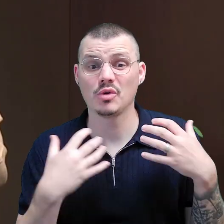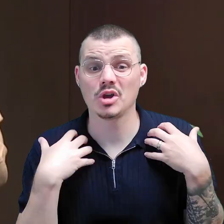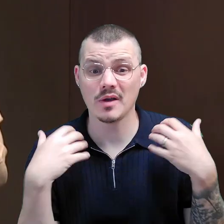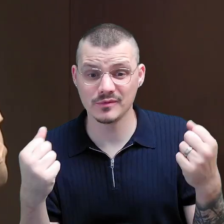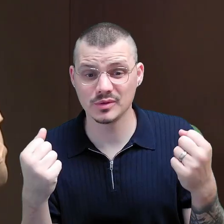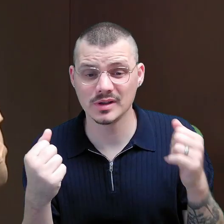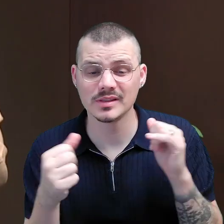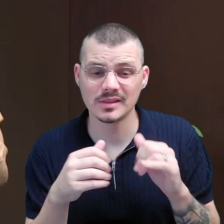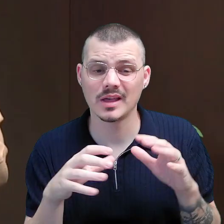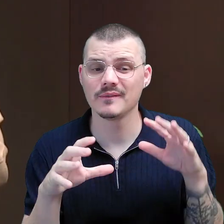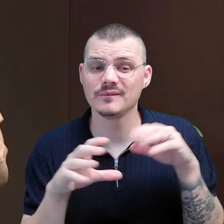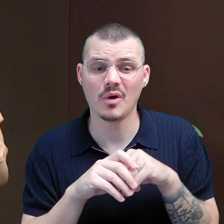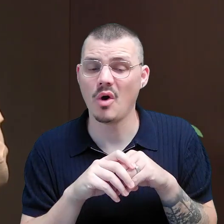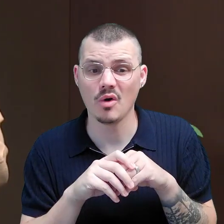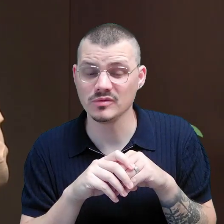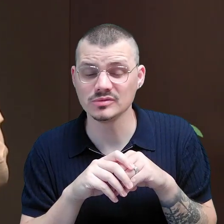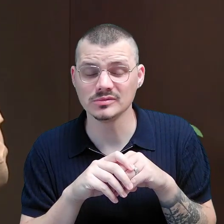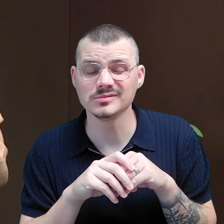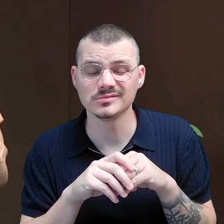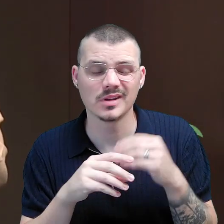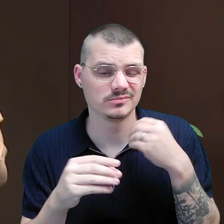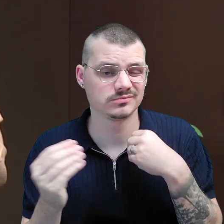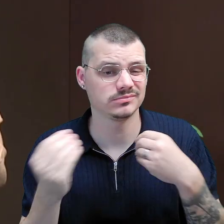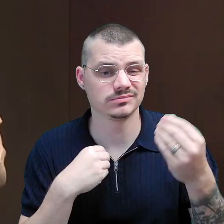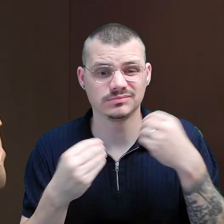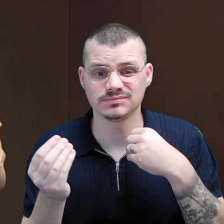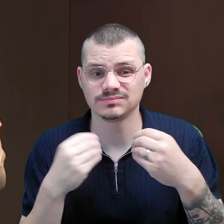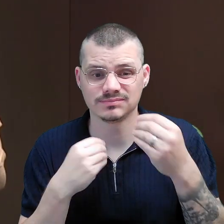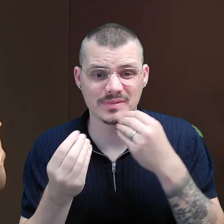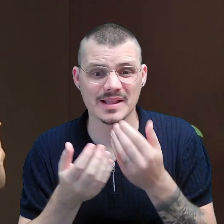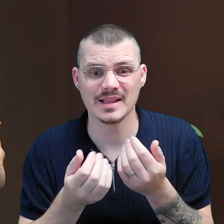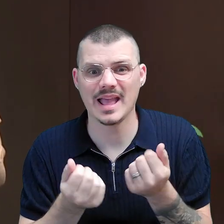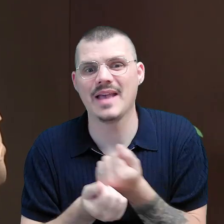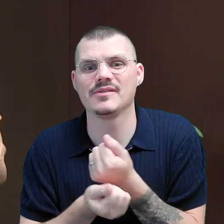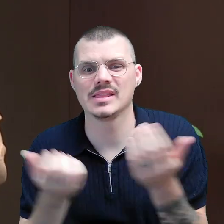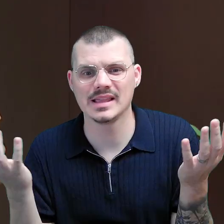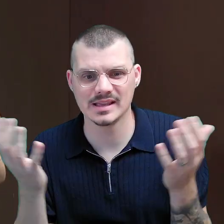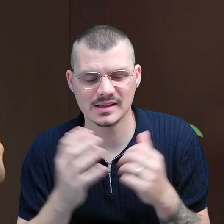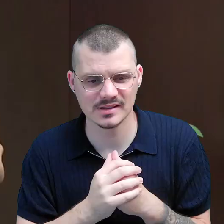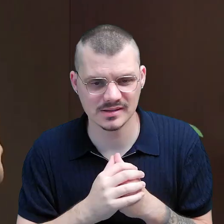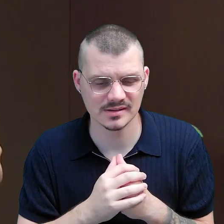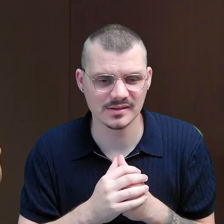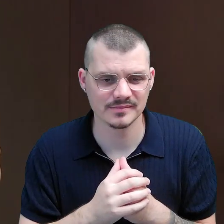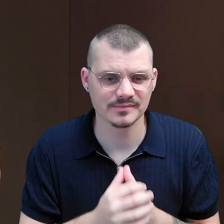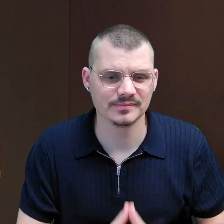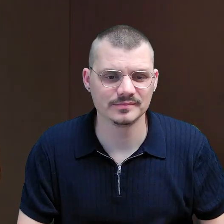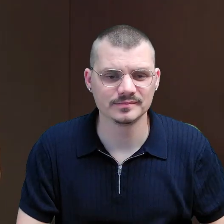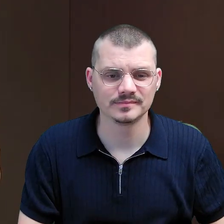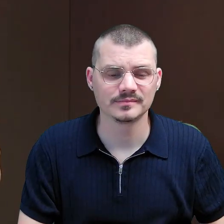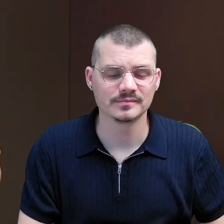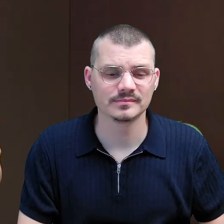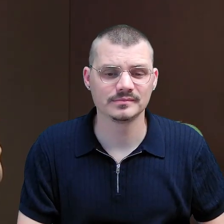recovery that involves massively over-consuming pretty much everything.